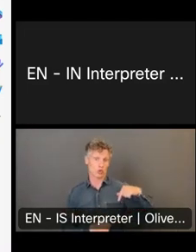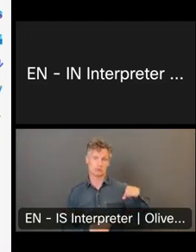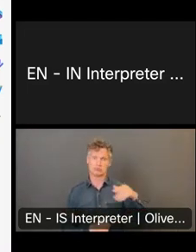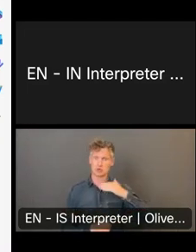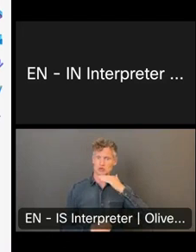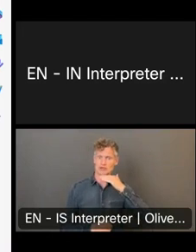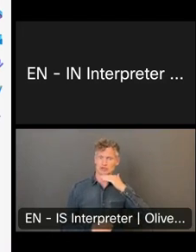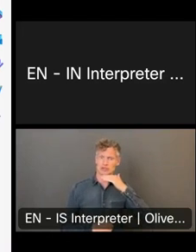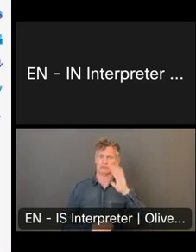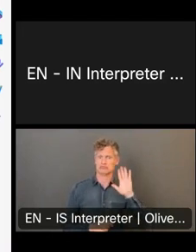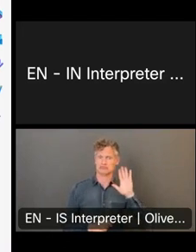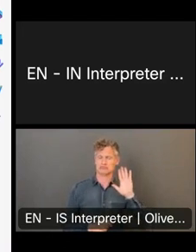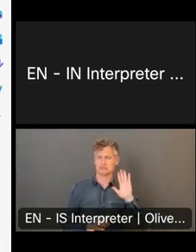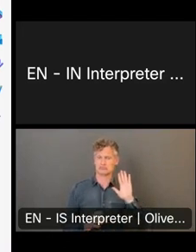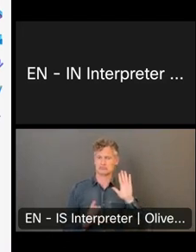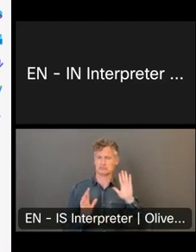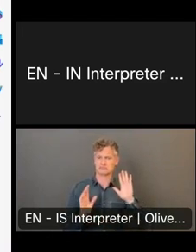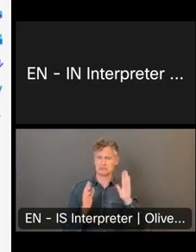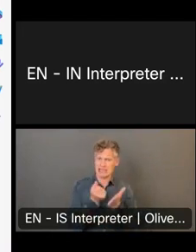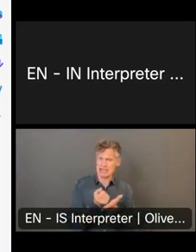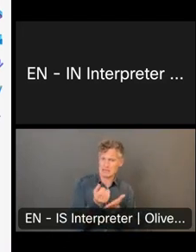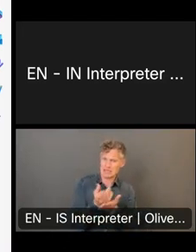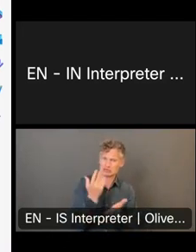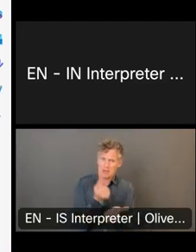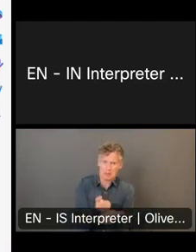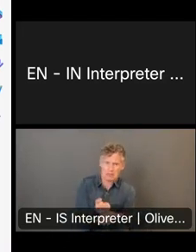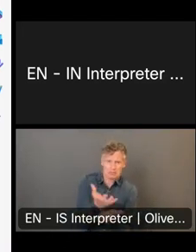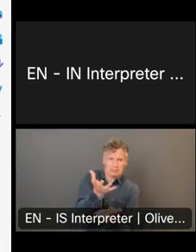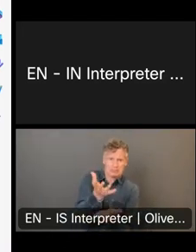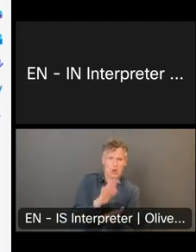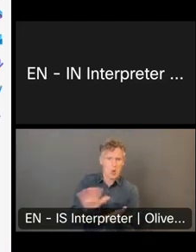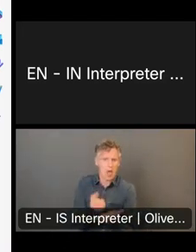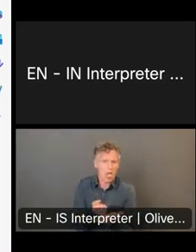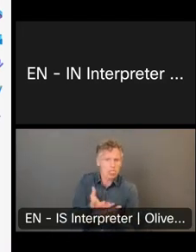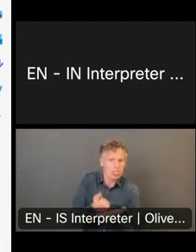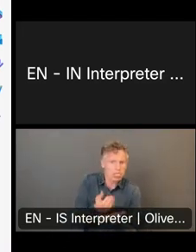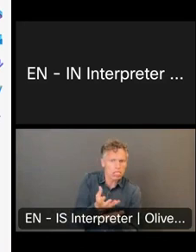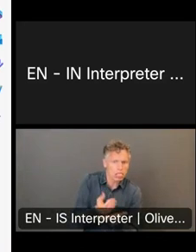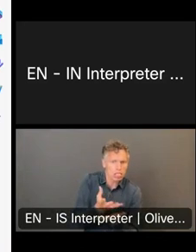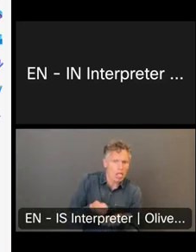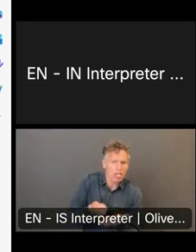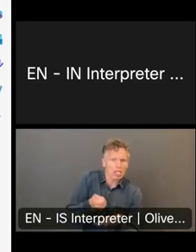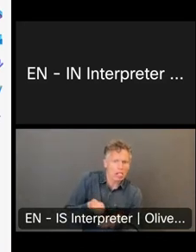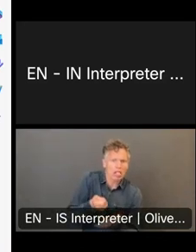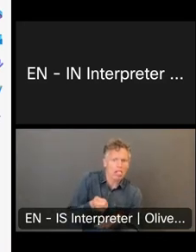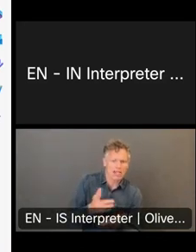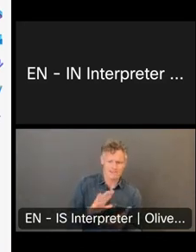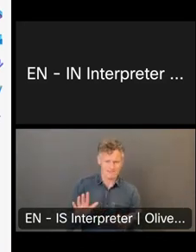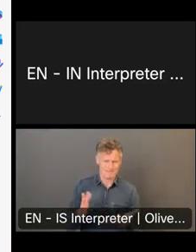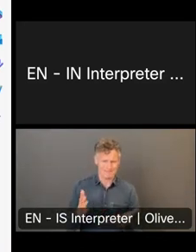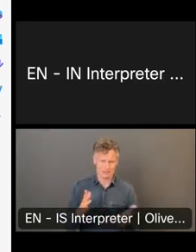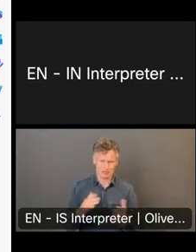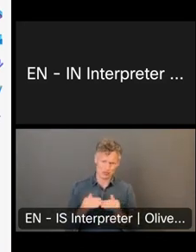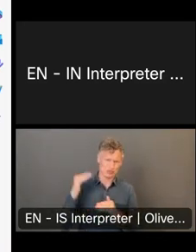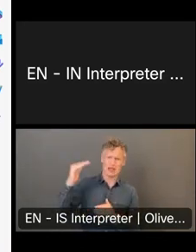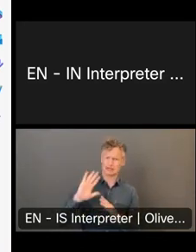R. The R principle, make your contribution necessary, say no more than you must, given Q.